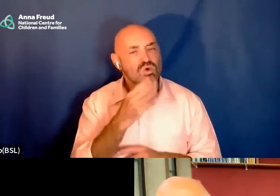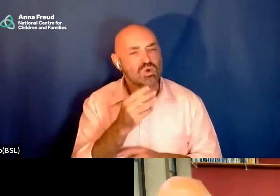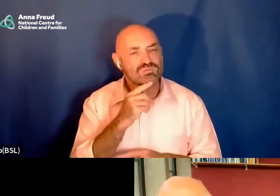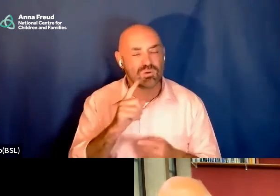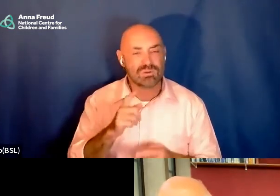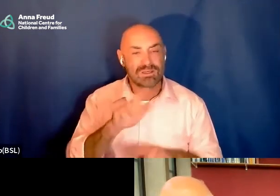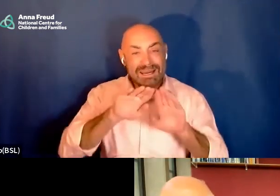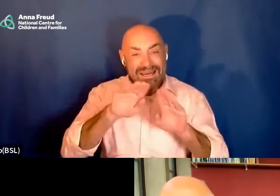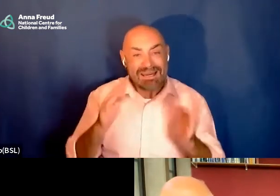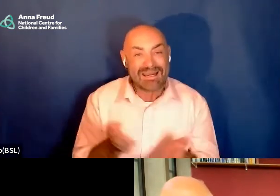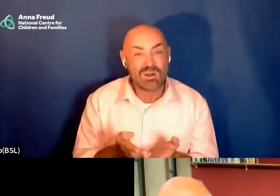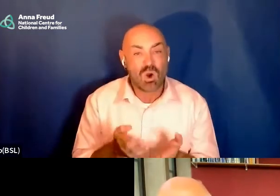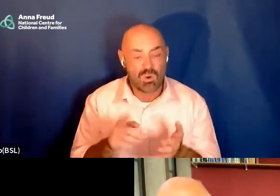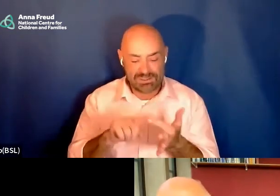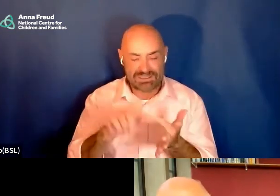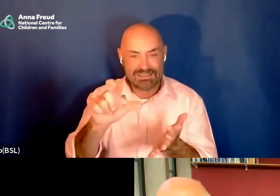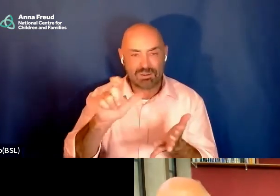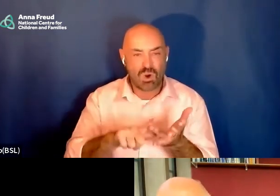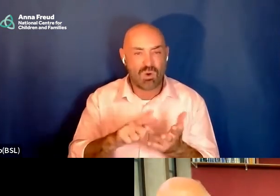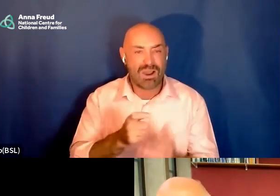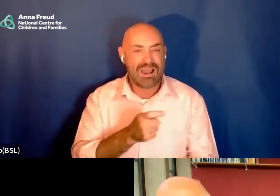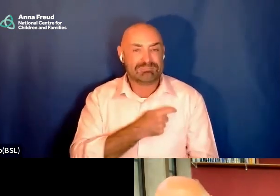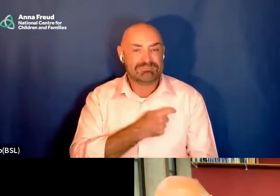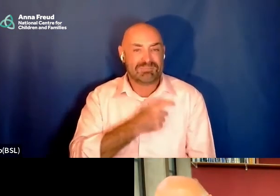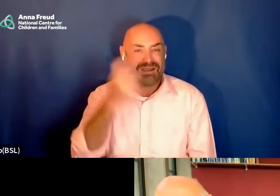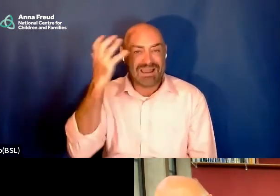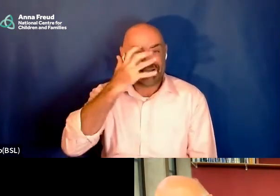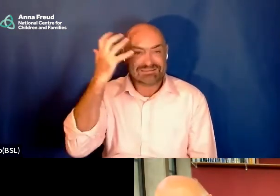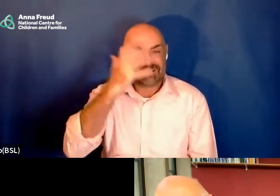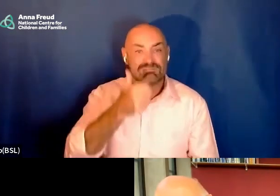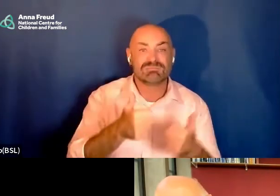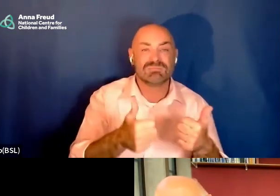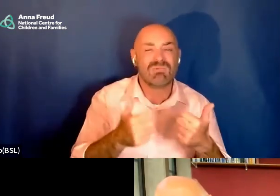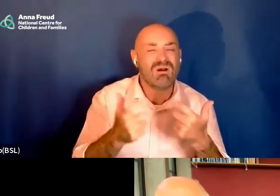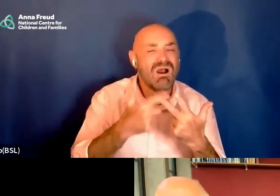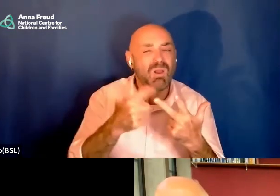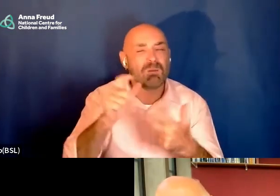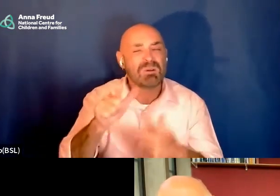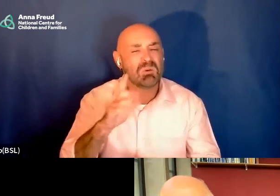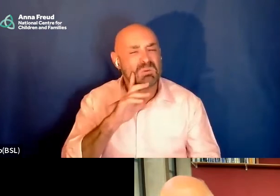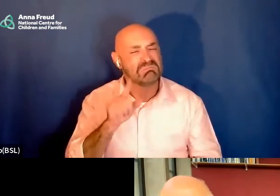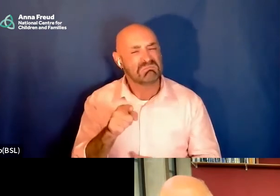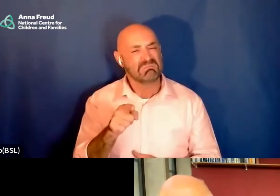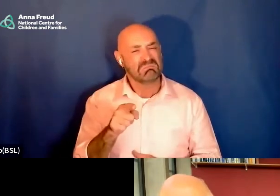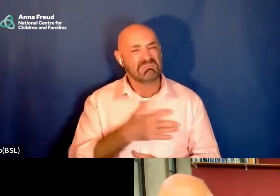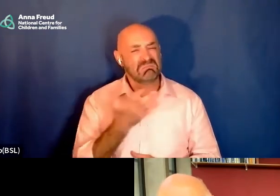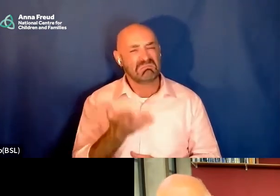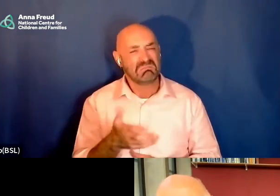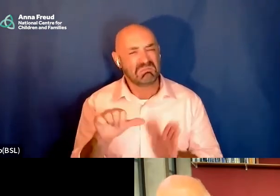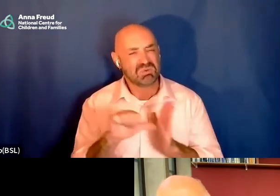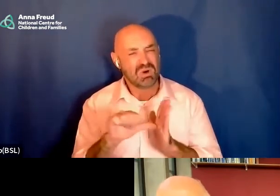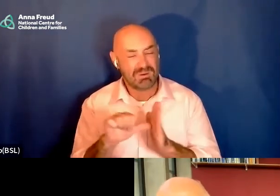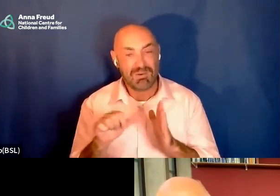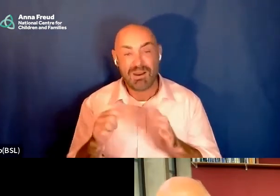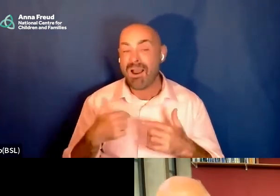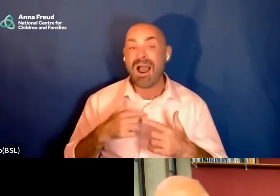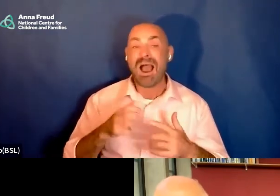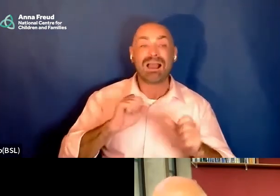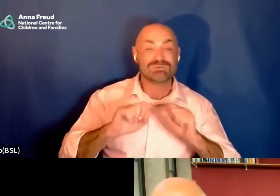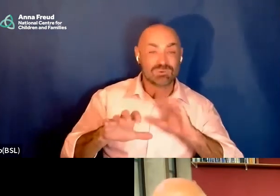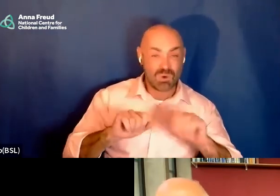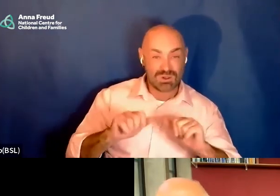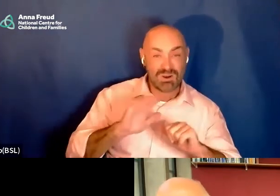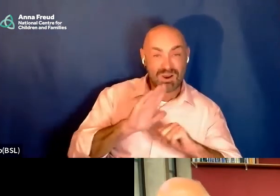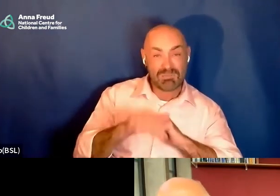eco-anxiety, we find really useful. Others find them sort of problematic. I think I tried to outline that when I talk about mental